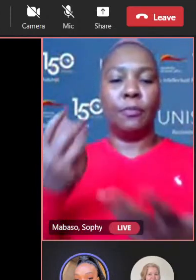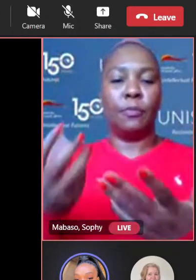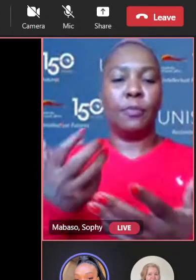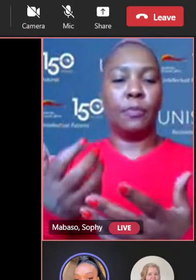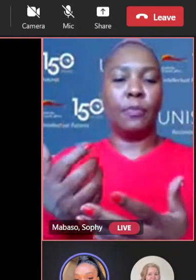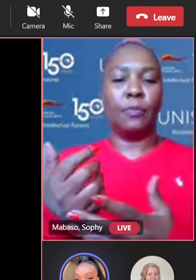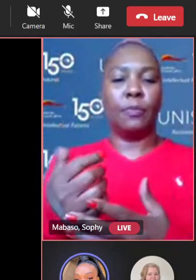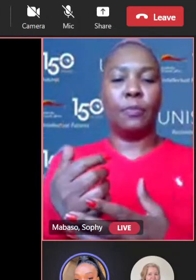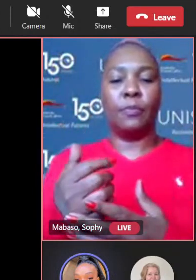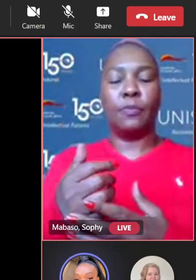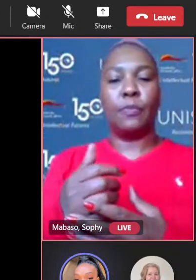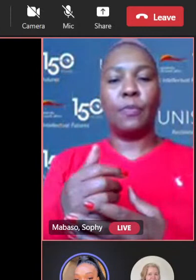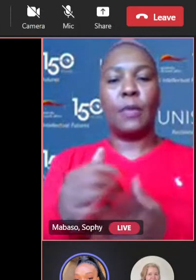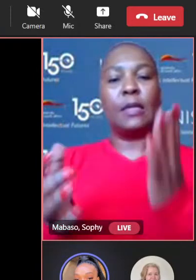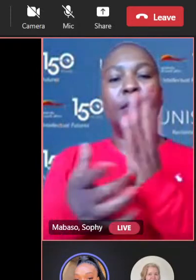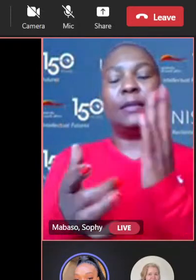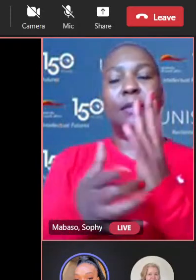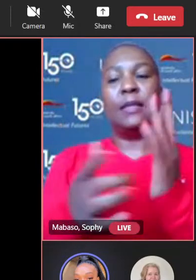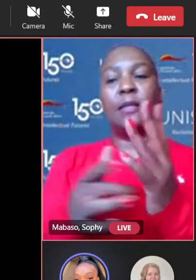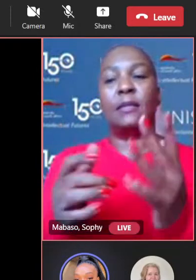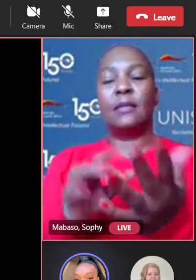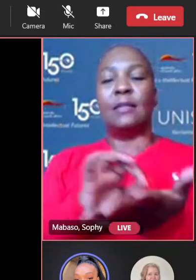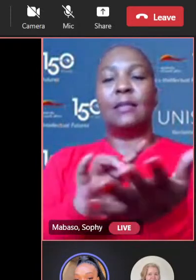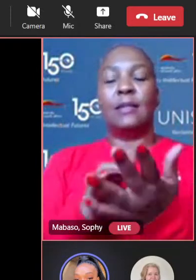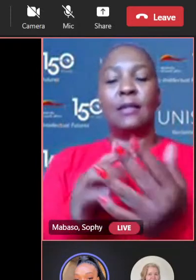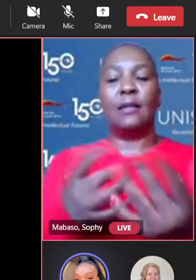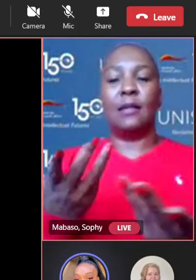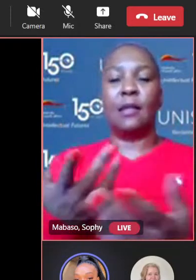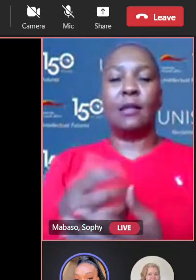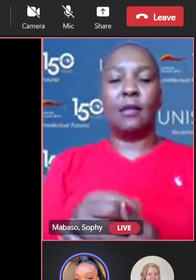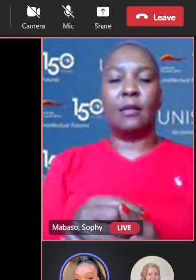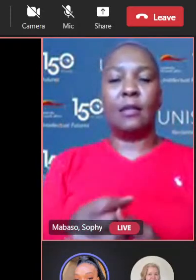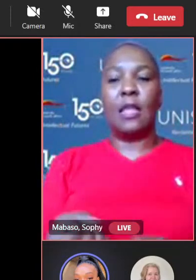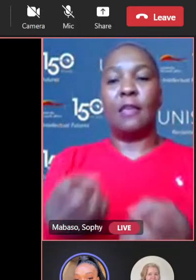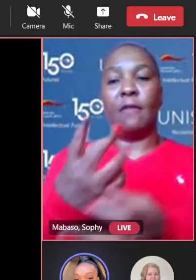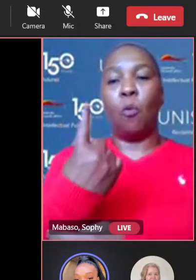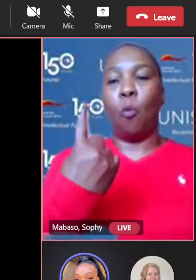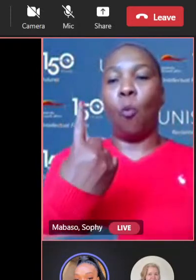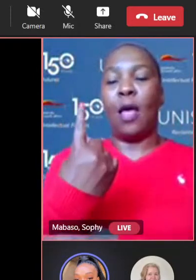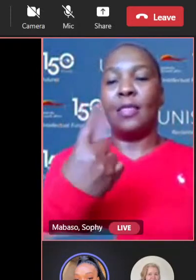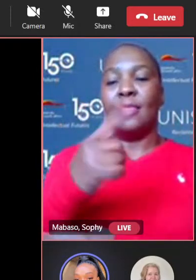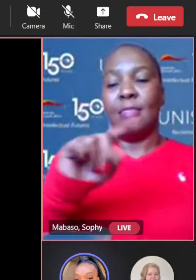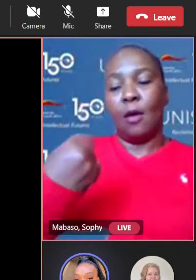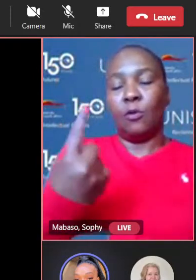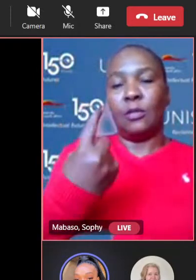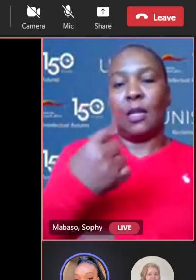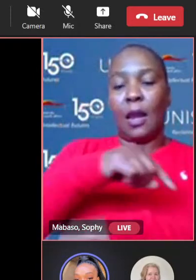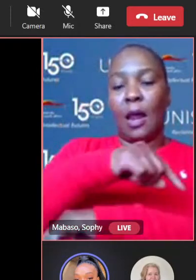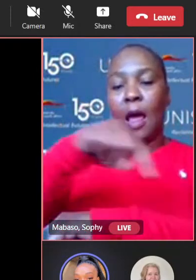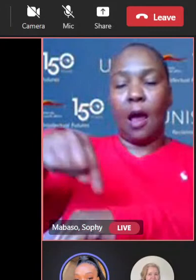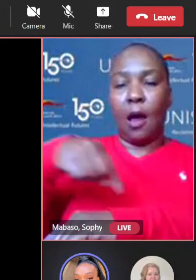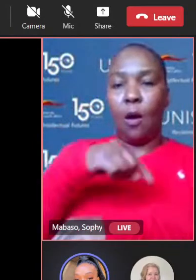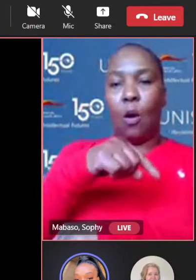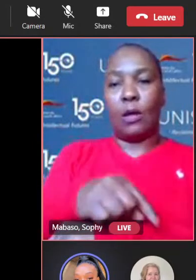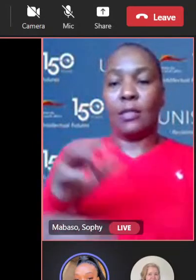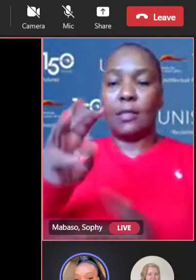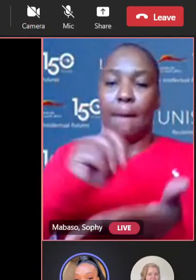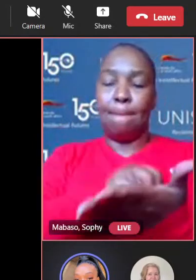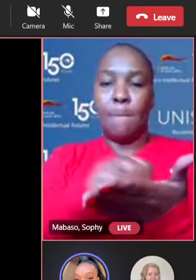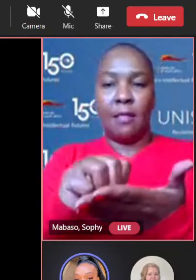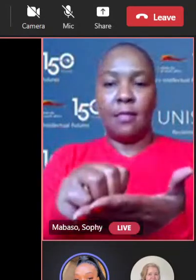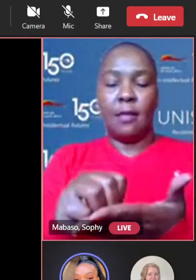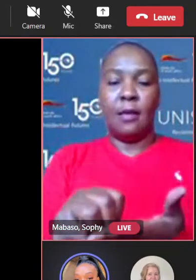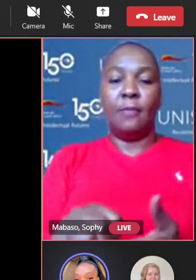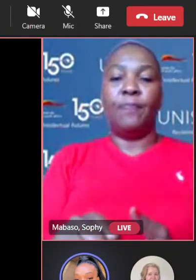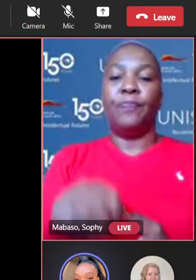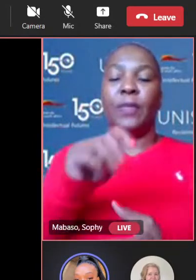digital centers are allocated 1,000 hours in a month. So if it happens that the digital